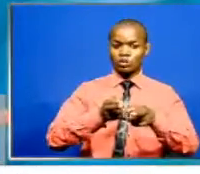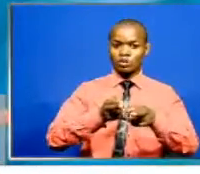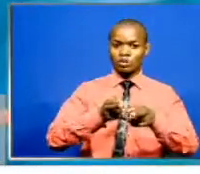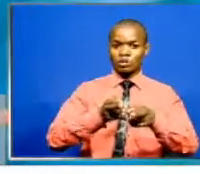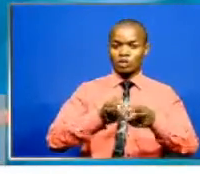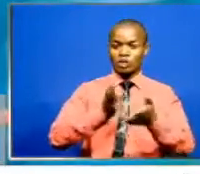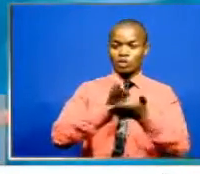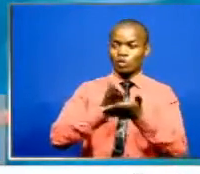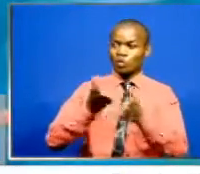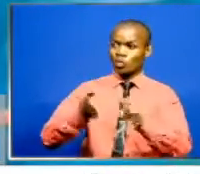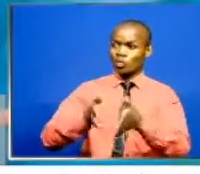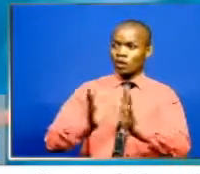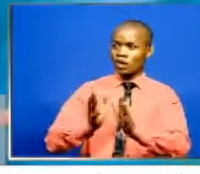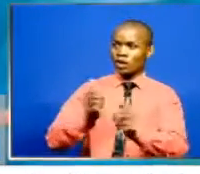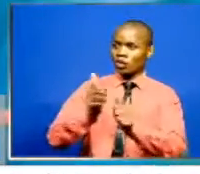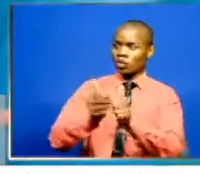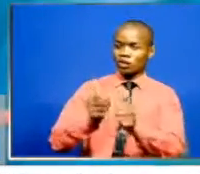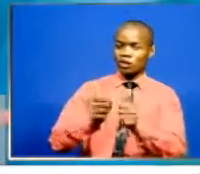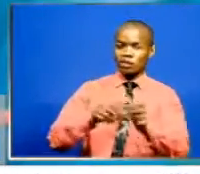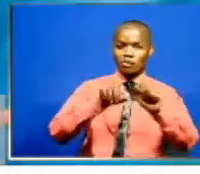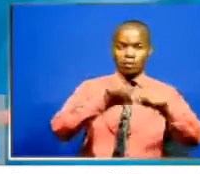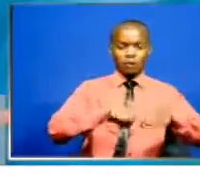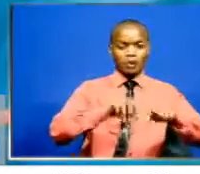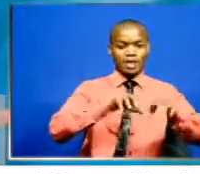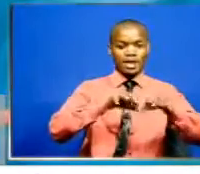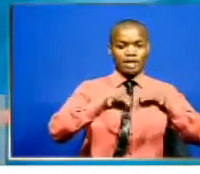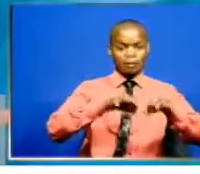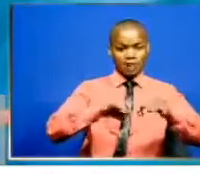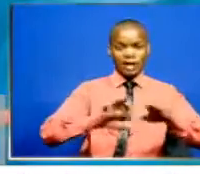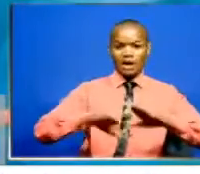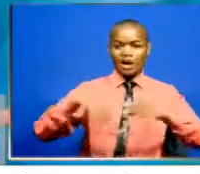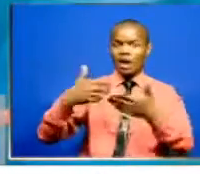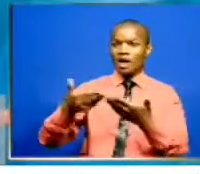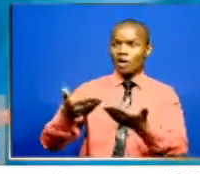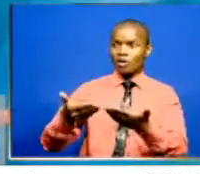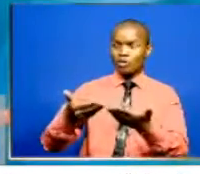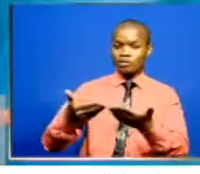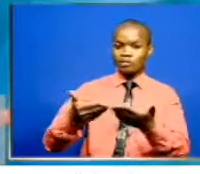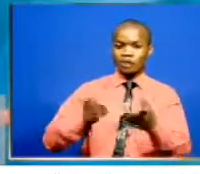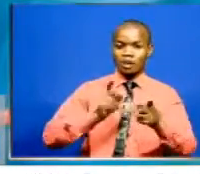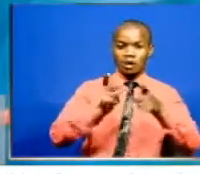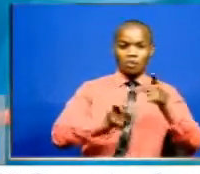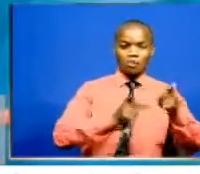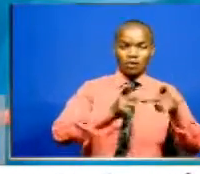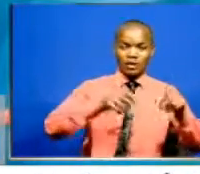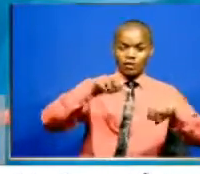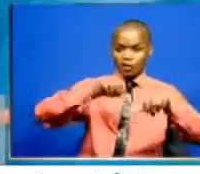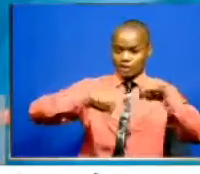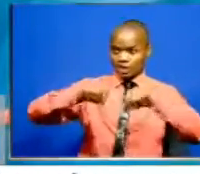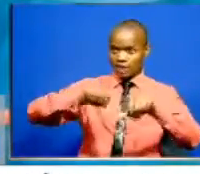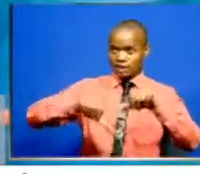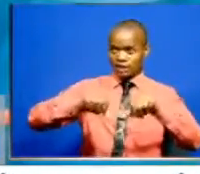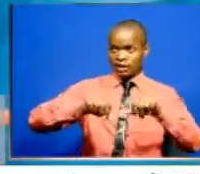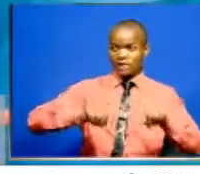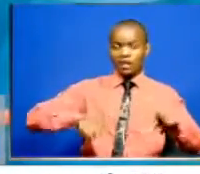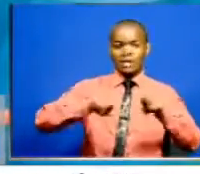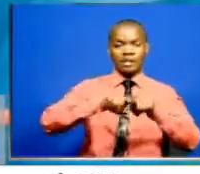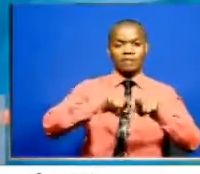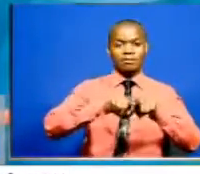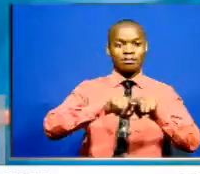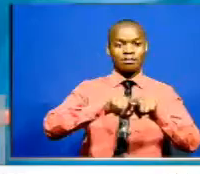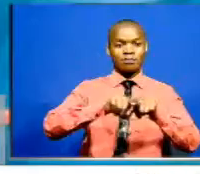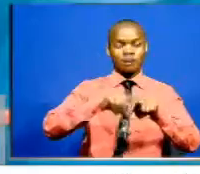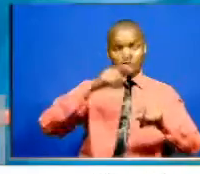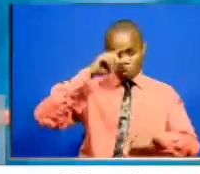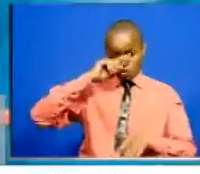blueprint which will explain also how progressing on science and bold